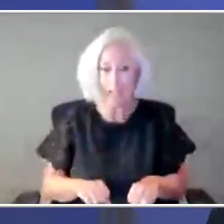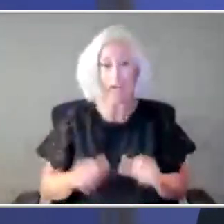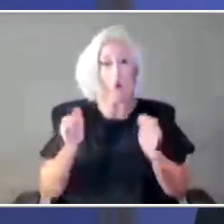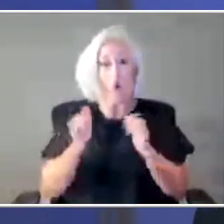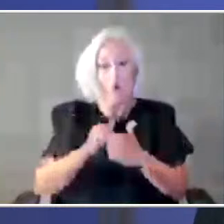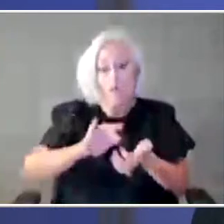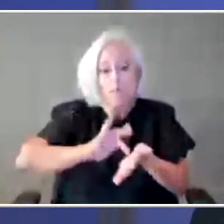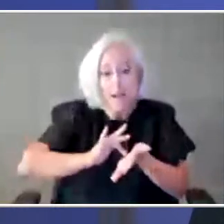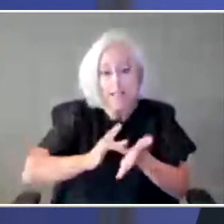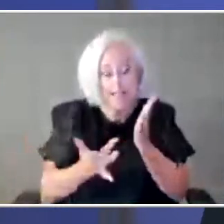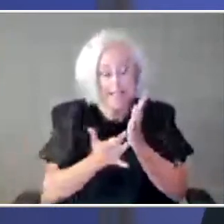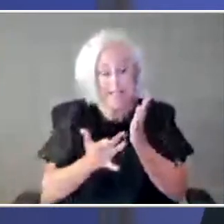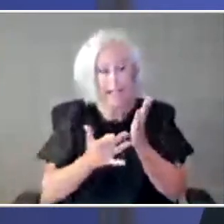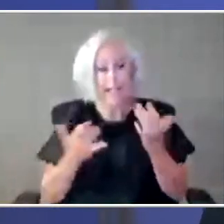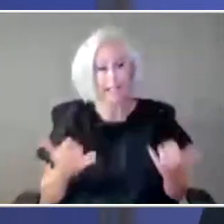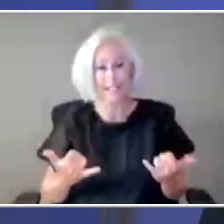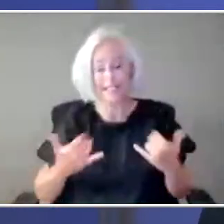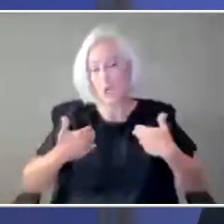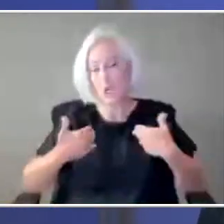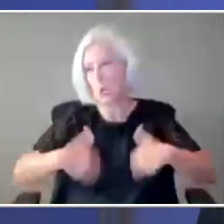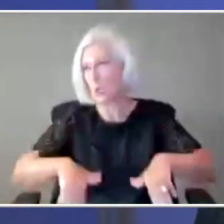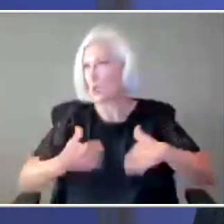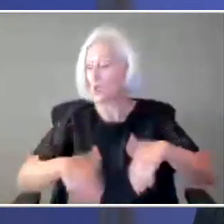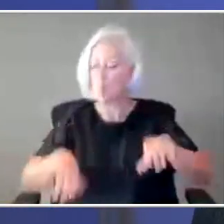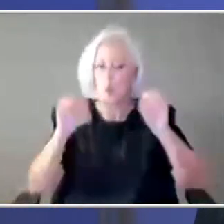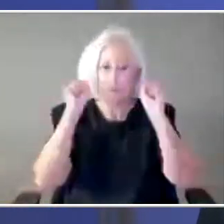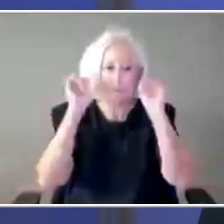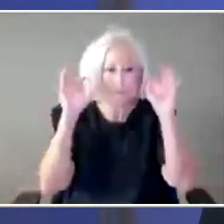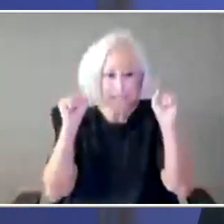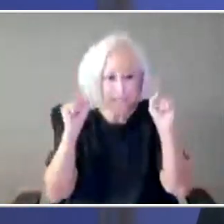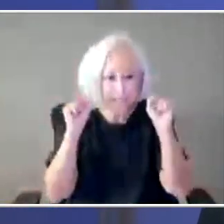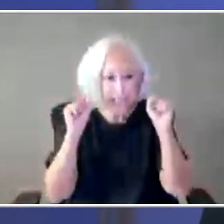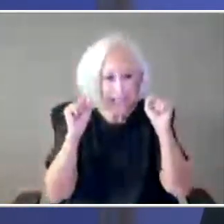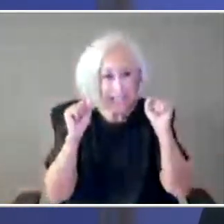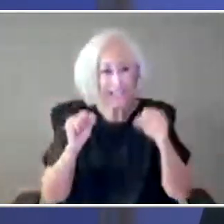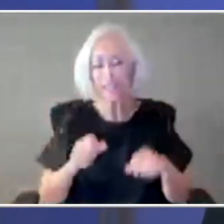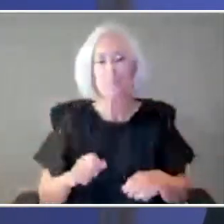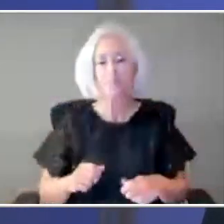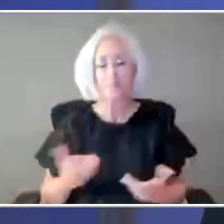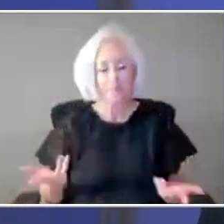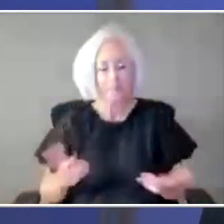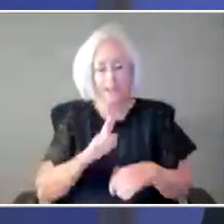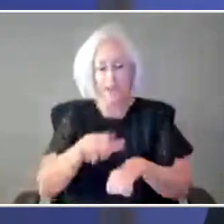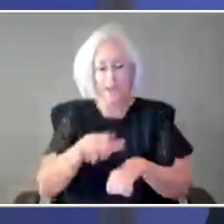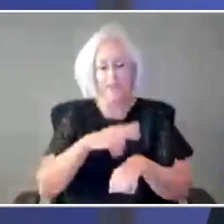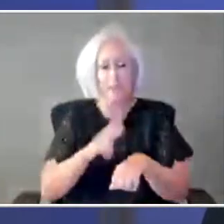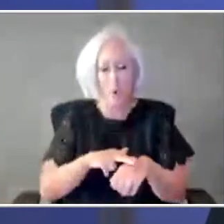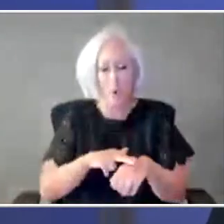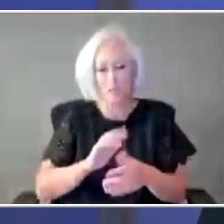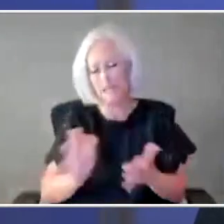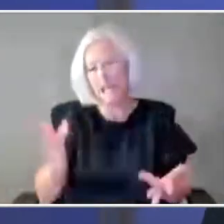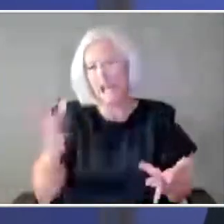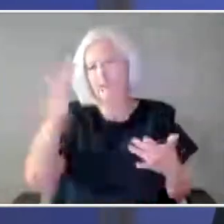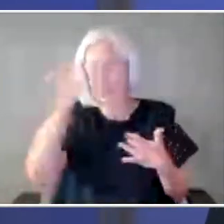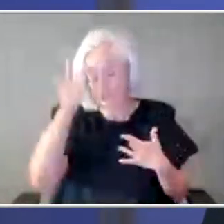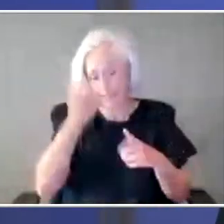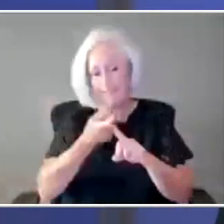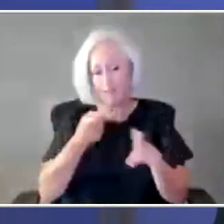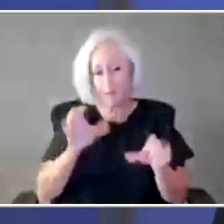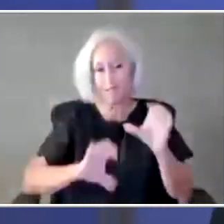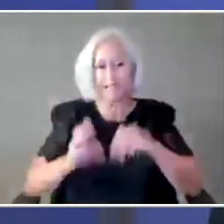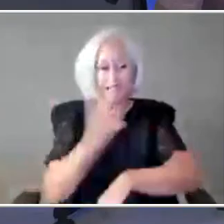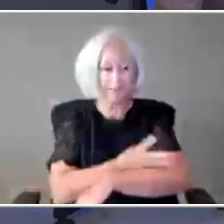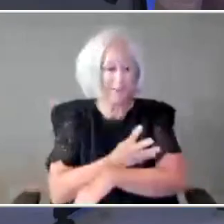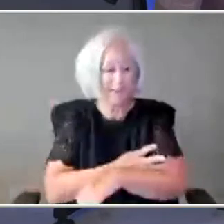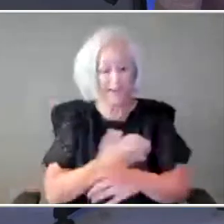is amazing. But yeah, of course, I got sick, and the whole shoot and shebang was me. lost